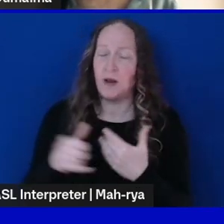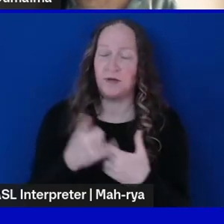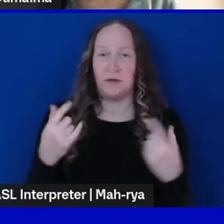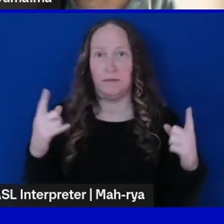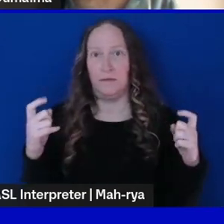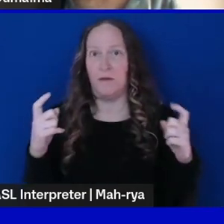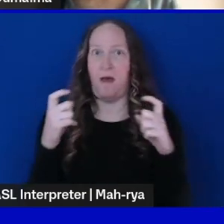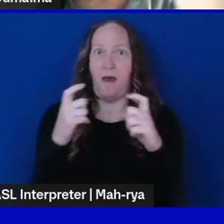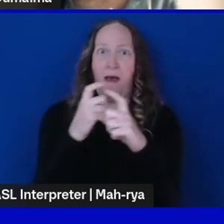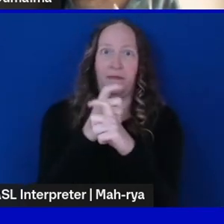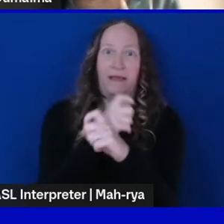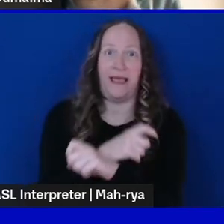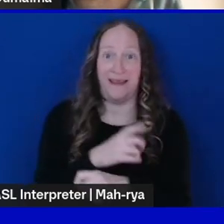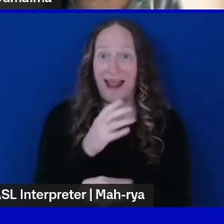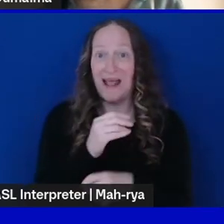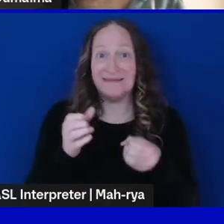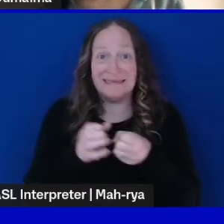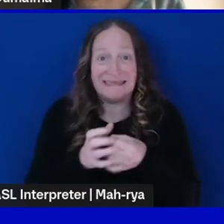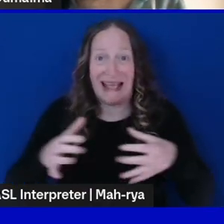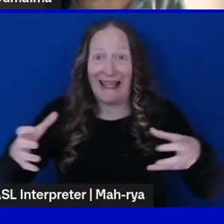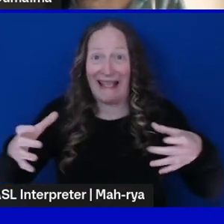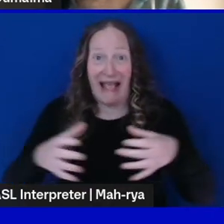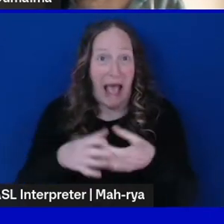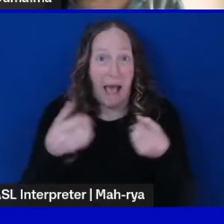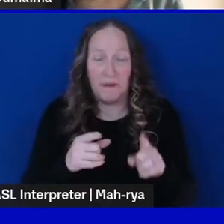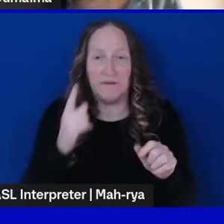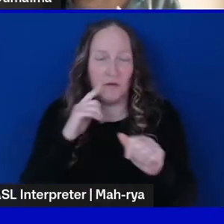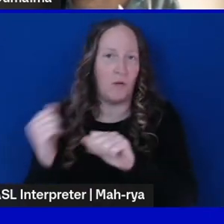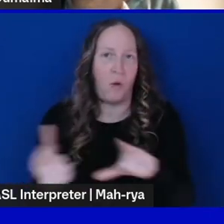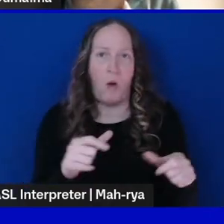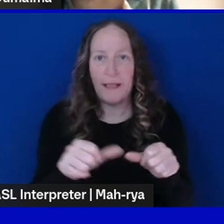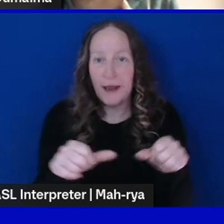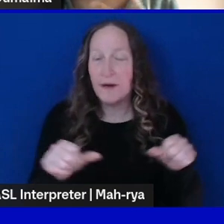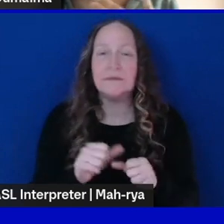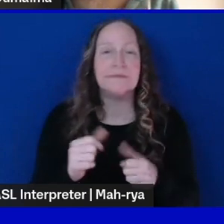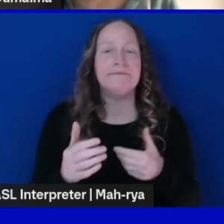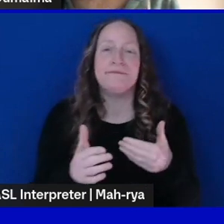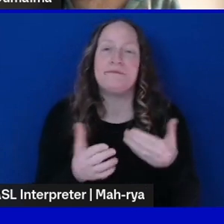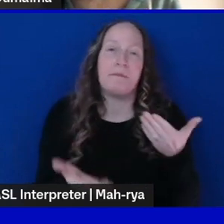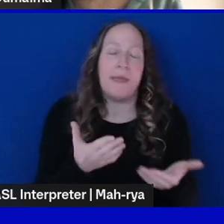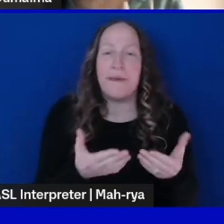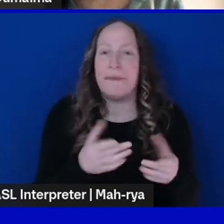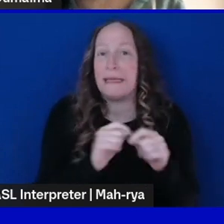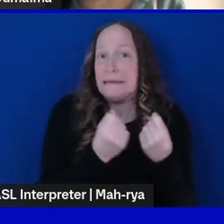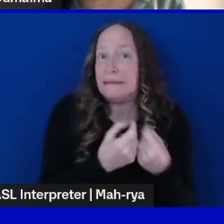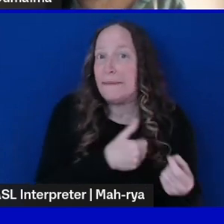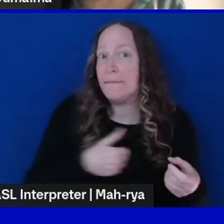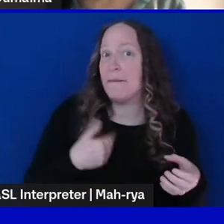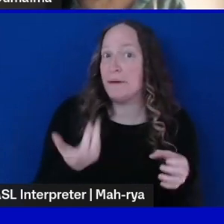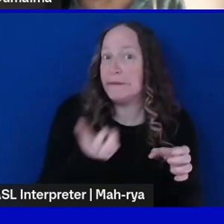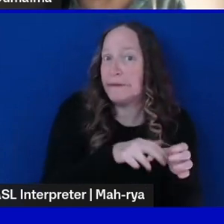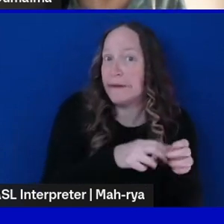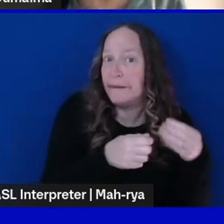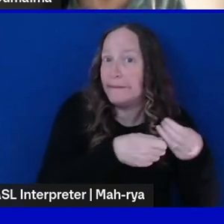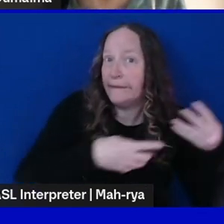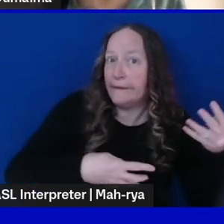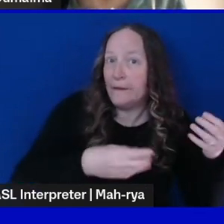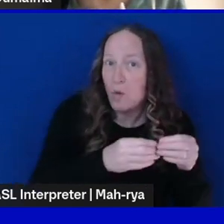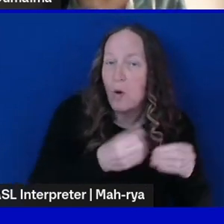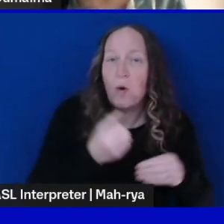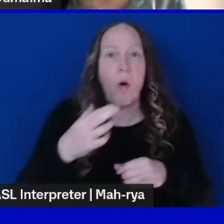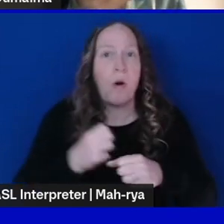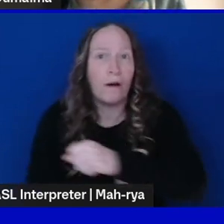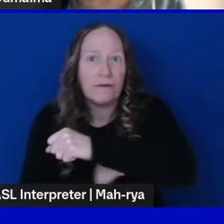all areas, whether it be team members or infrastructure and so on.